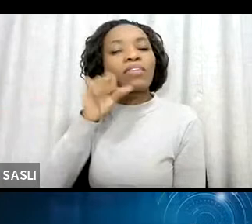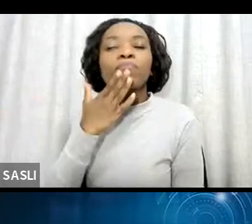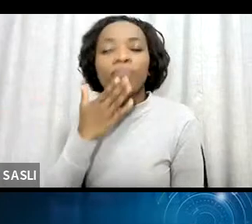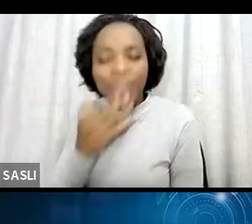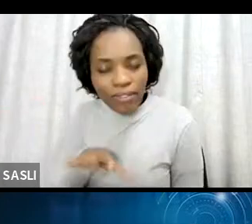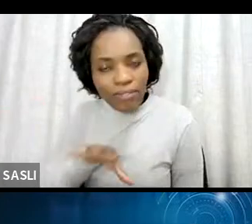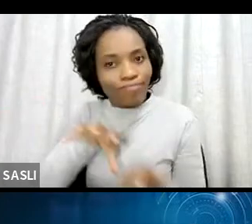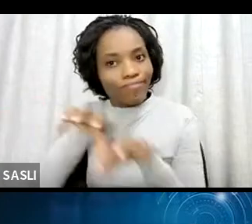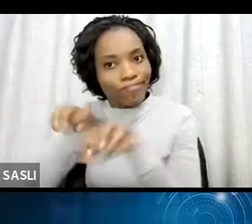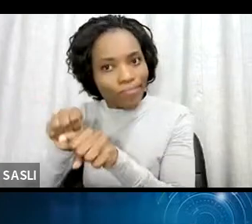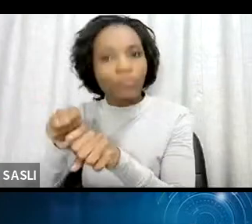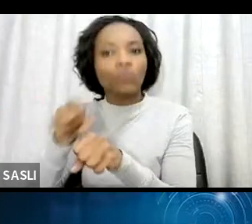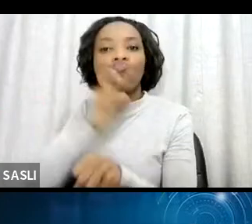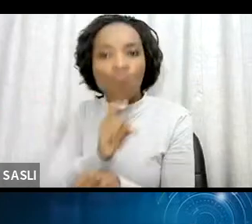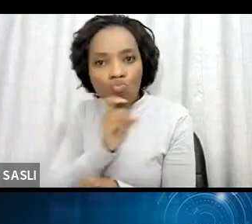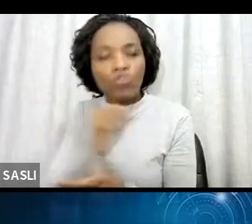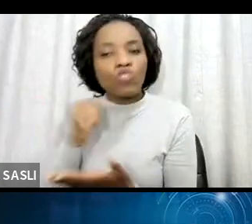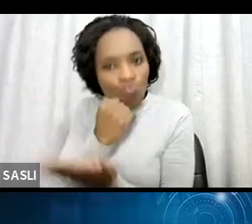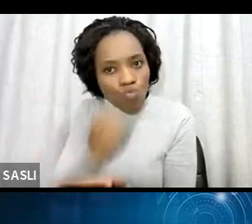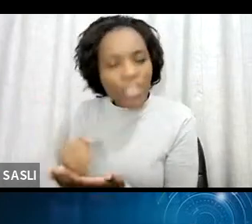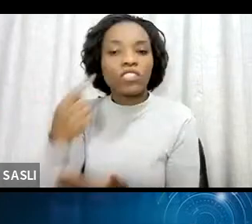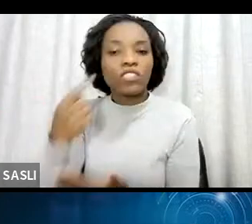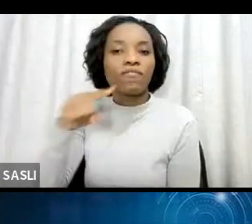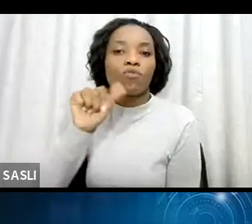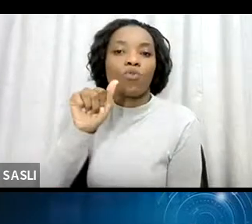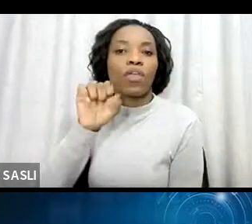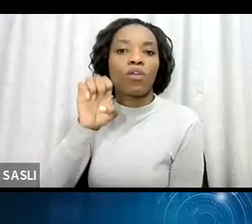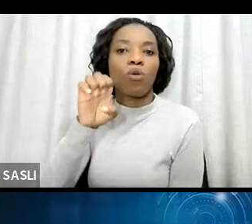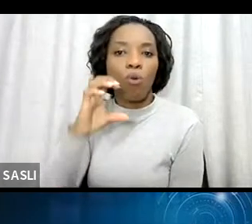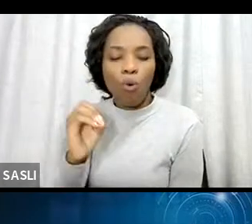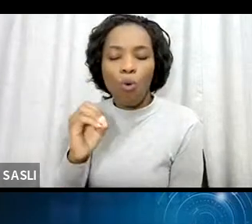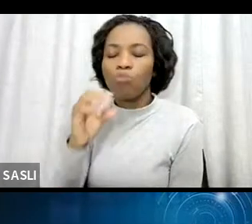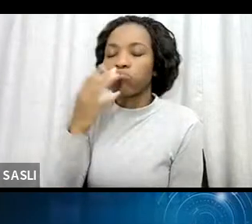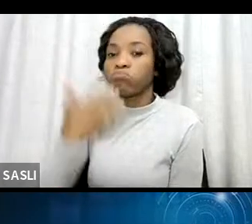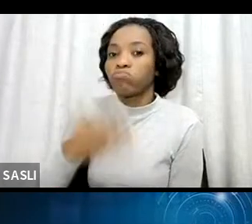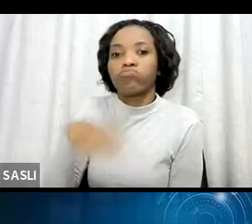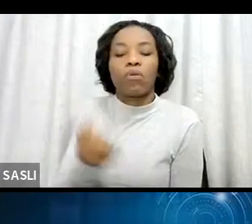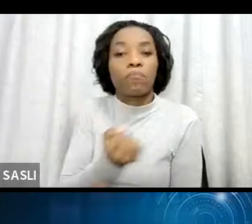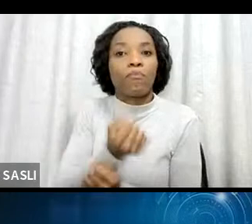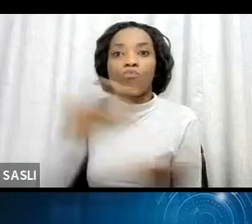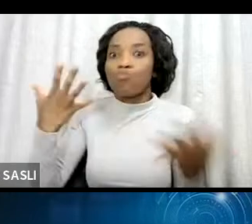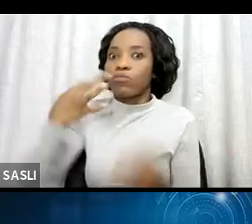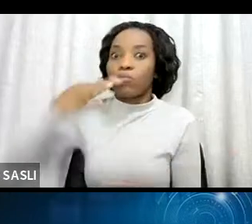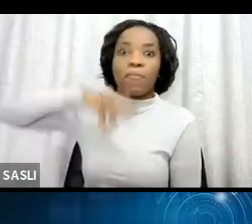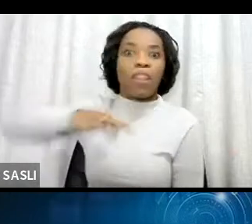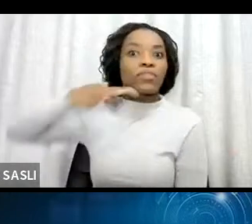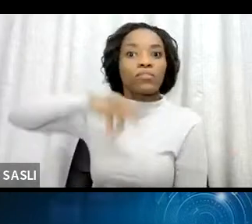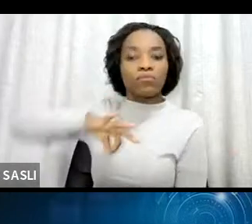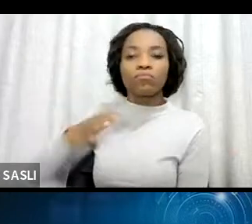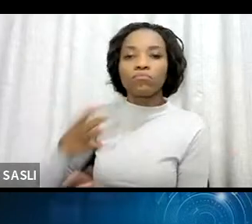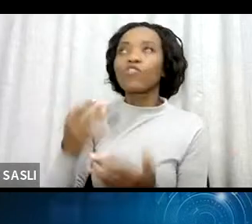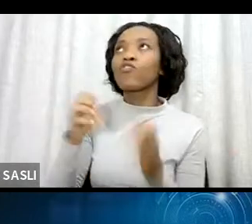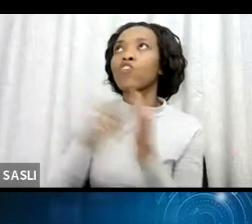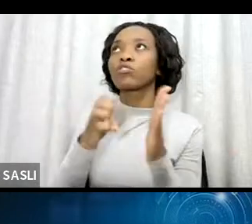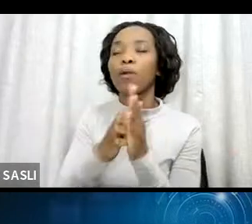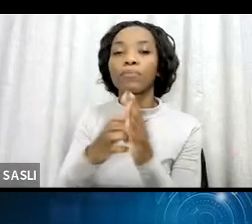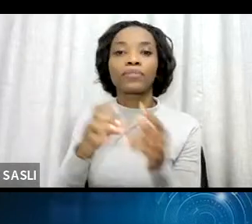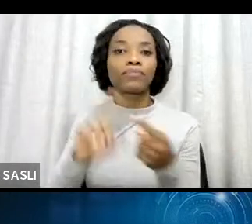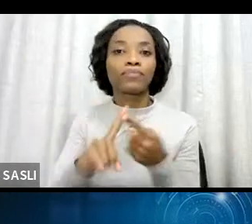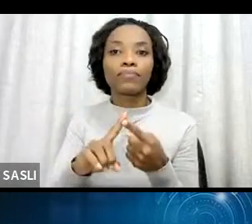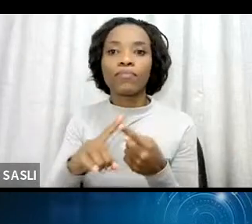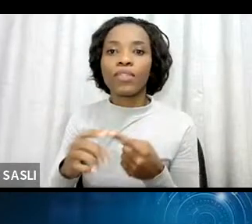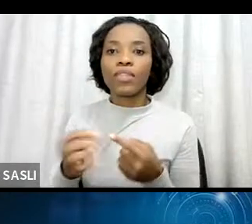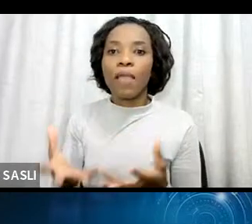of it, register for it. It comes with so much benefits. For example, you just get yourself a